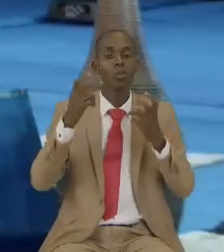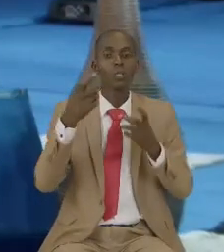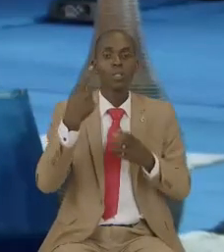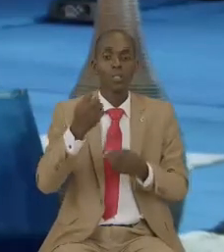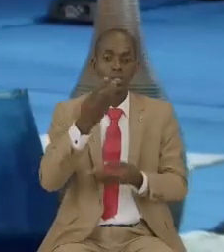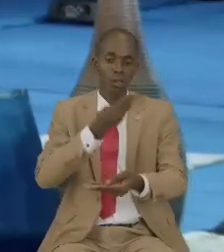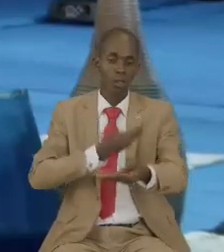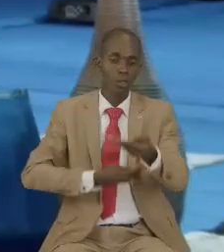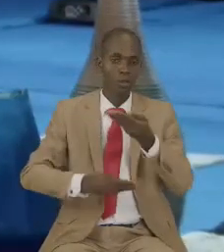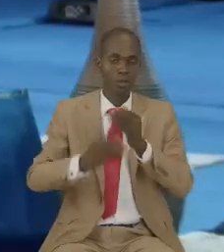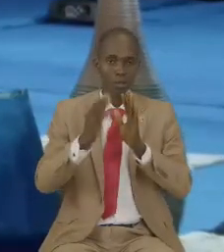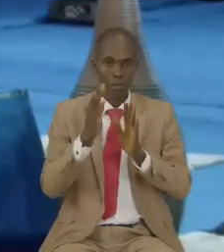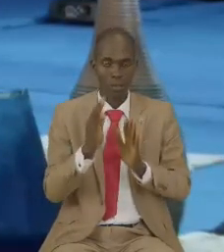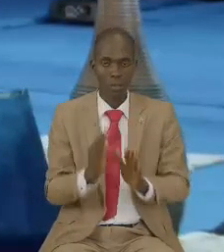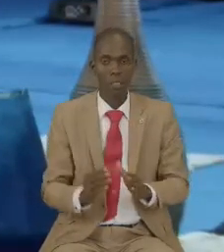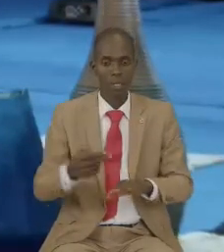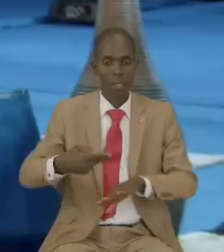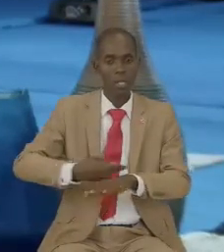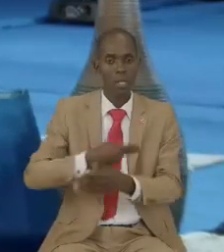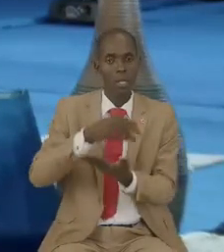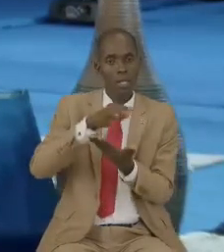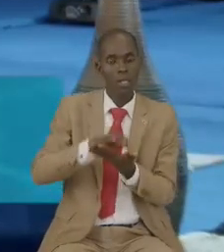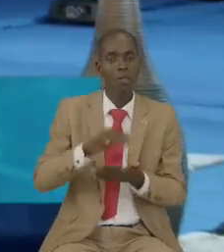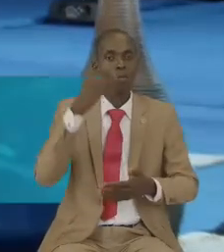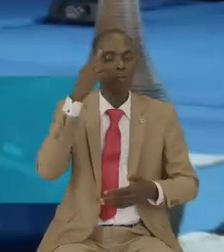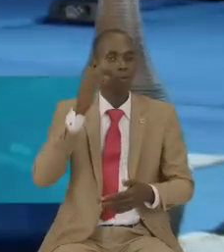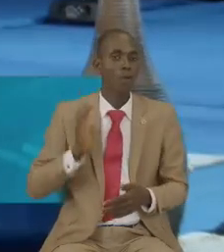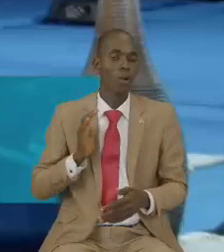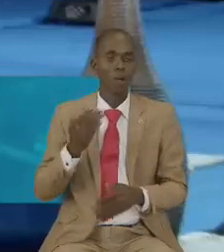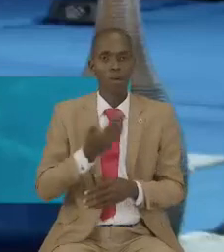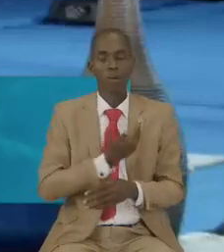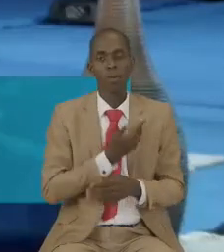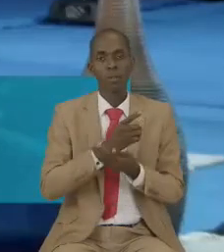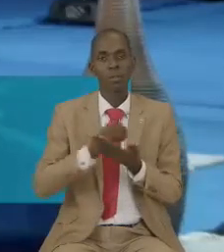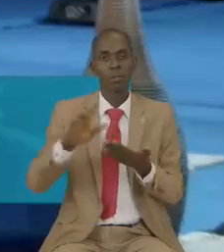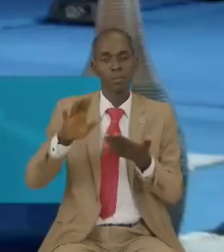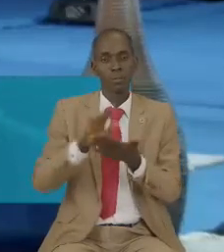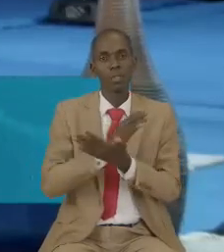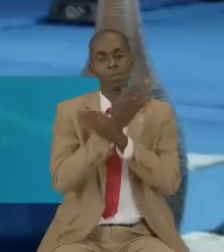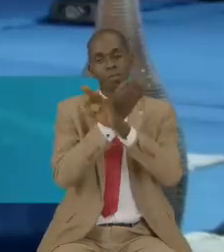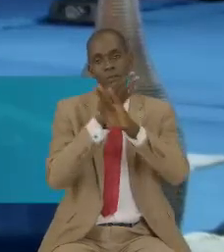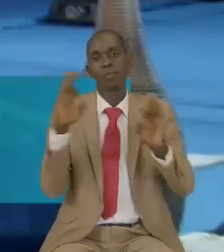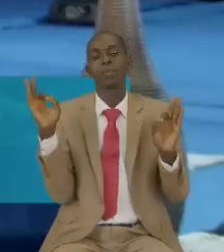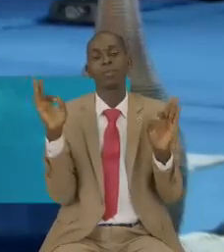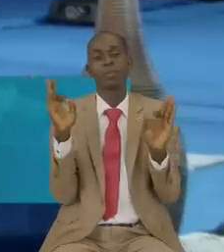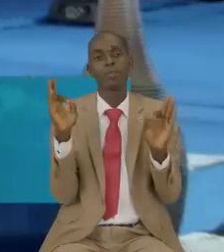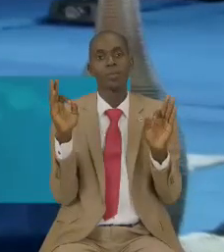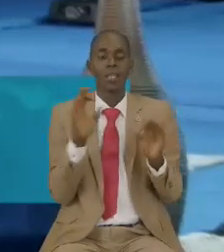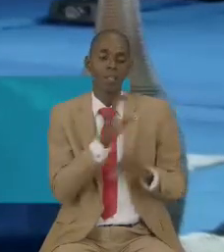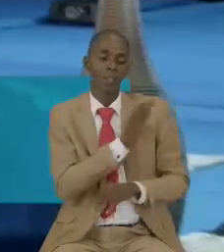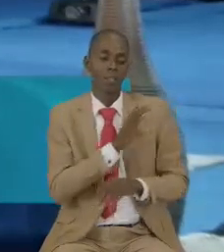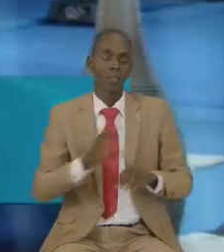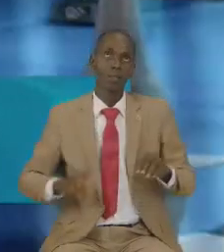substitutionary lamp for our supernatural freedom. Christ